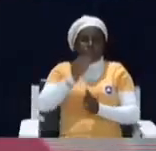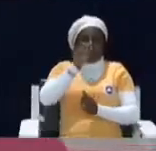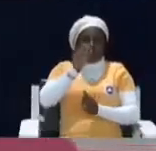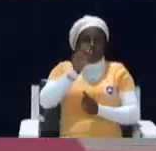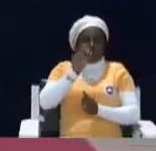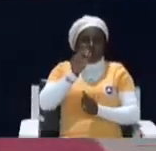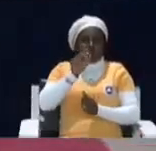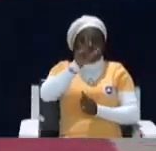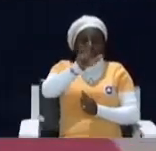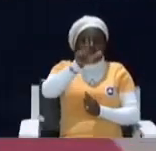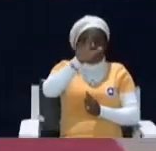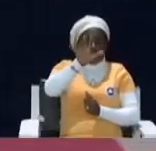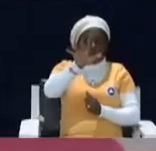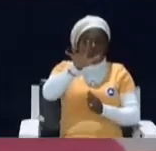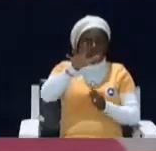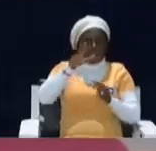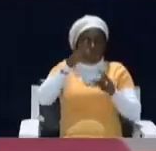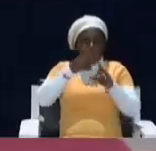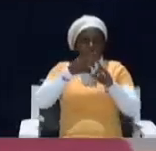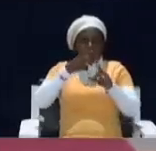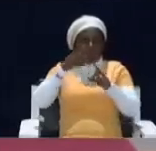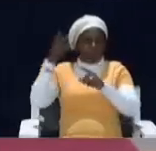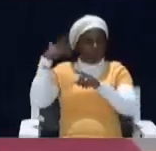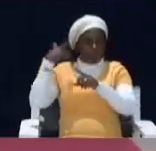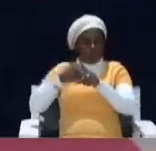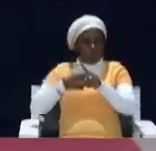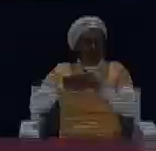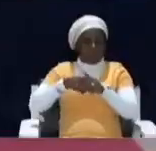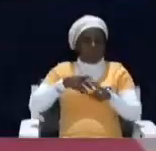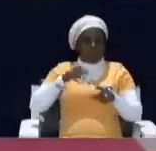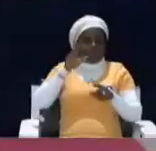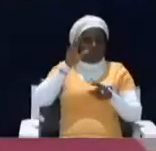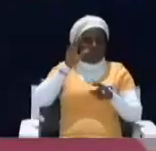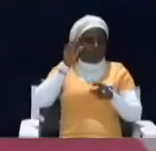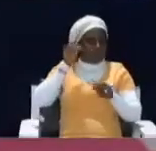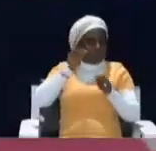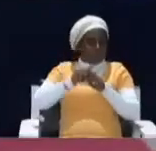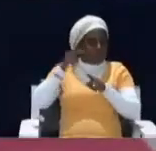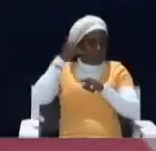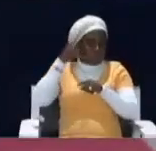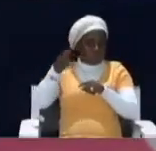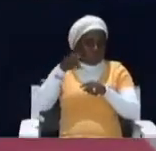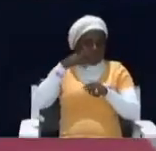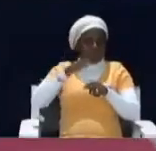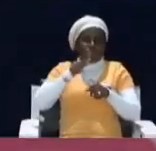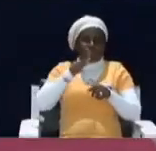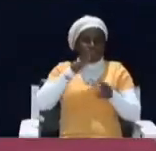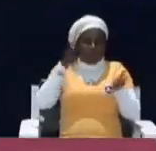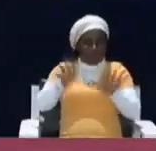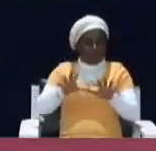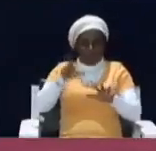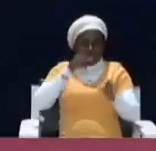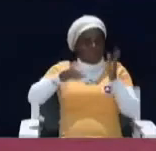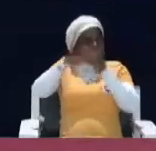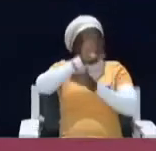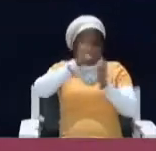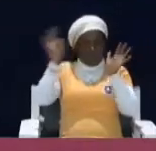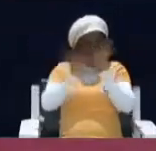25 August, my sister called me, say, Mommy, die. I say, God forbid.